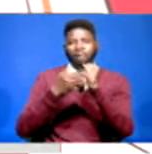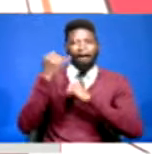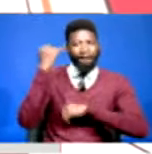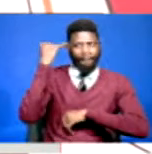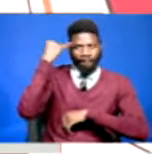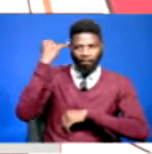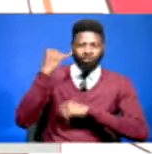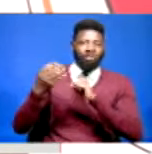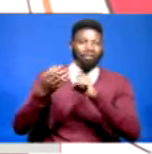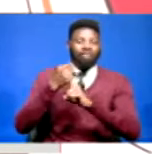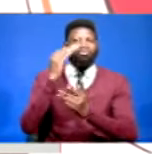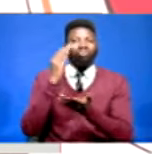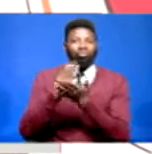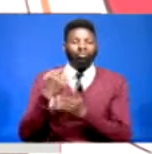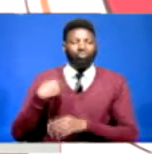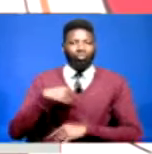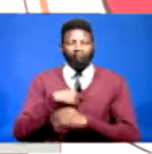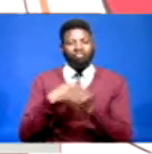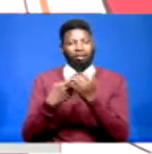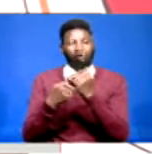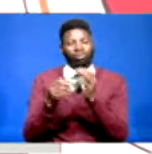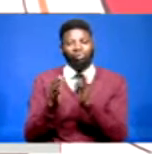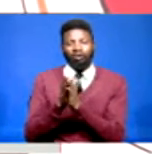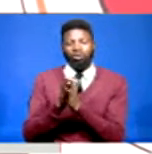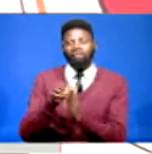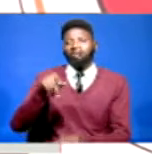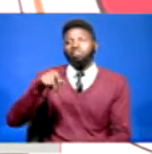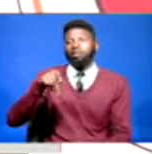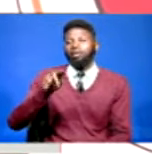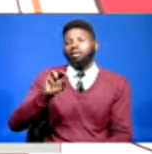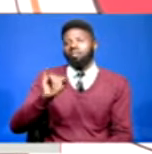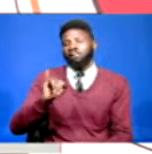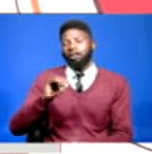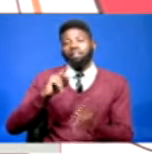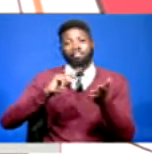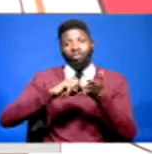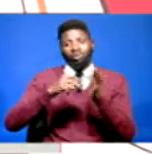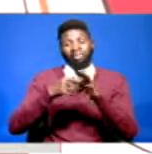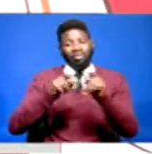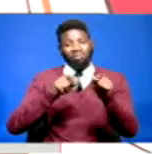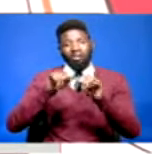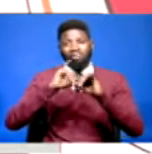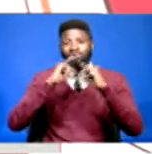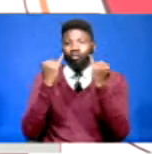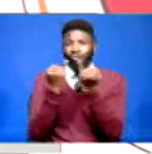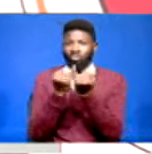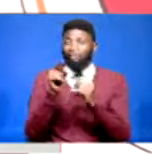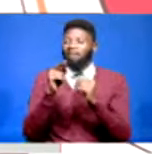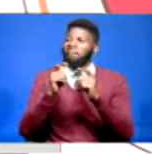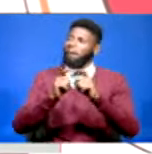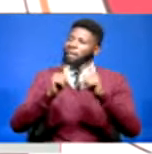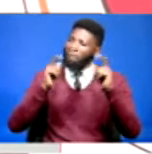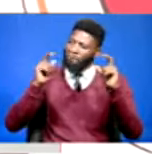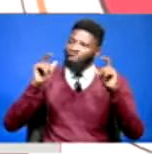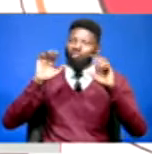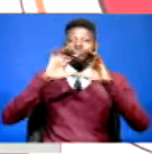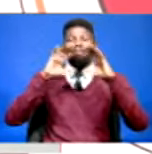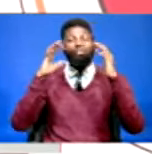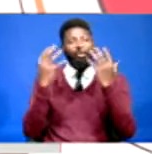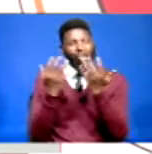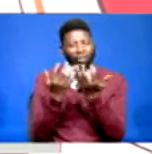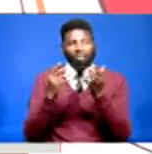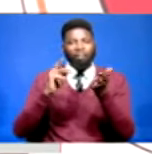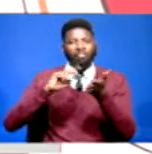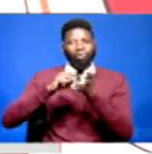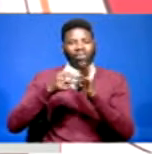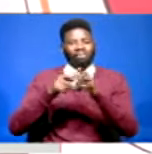are in partnership with PMI, Project Management Institute. That is the biggest global project management organization. And